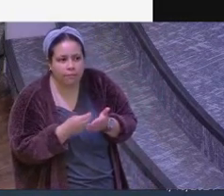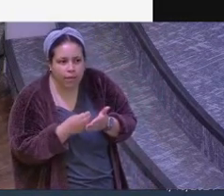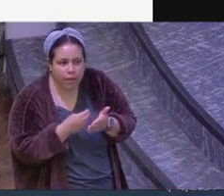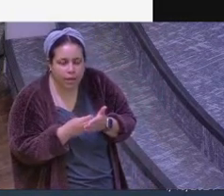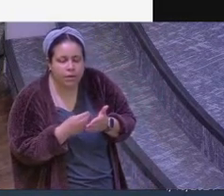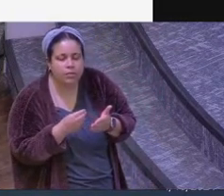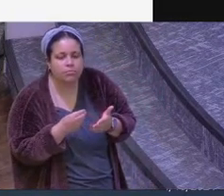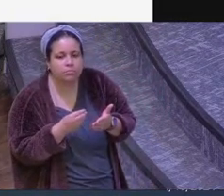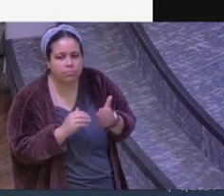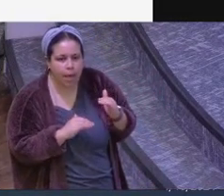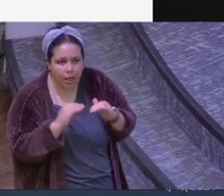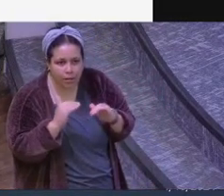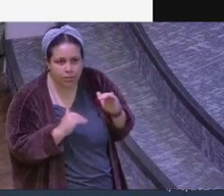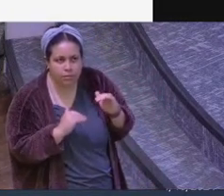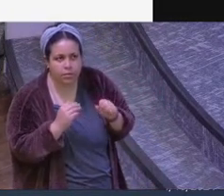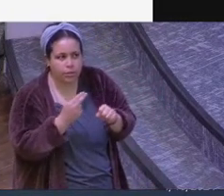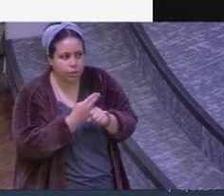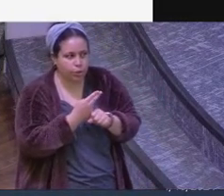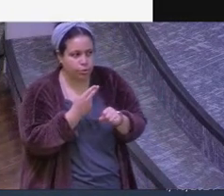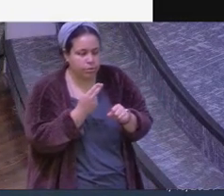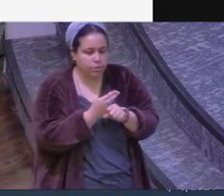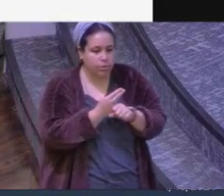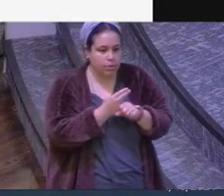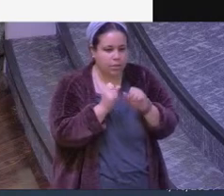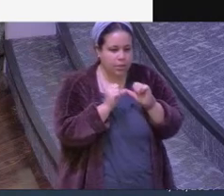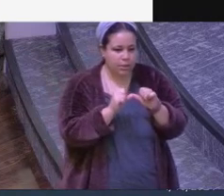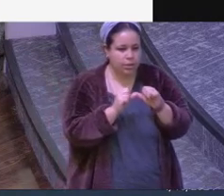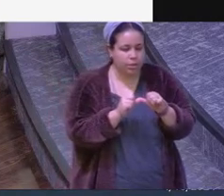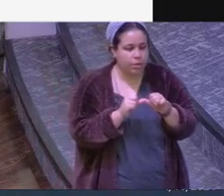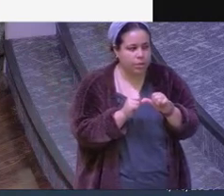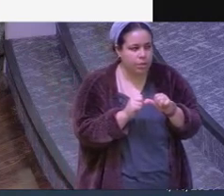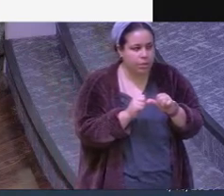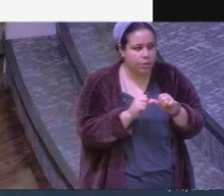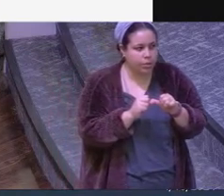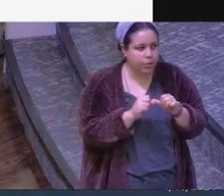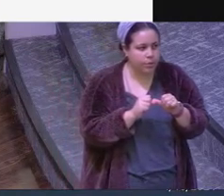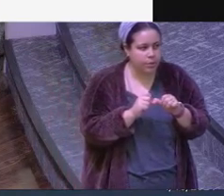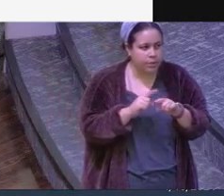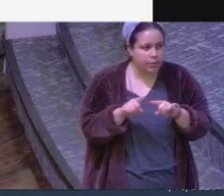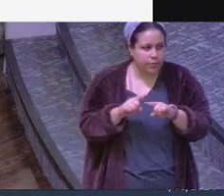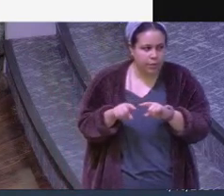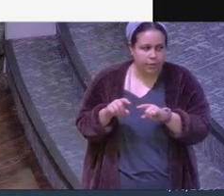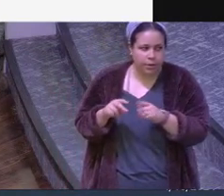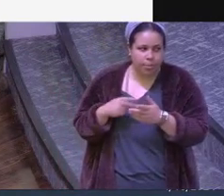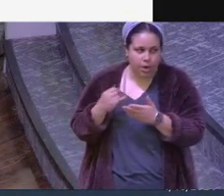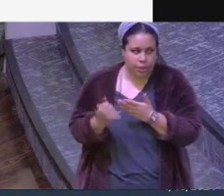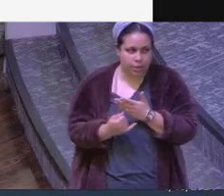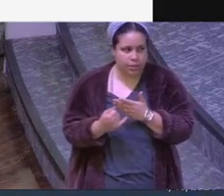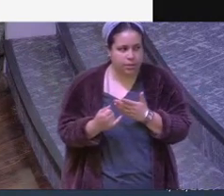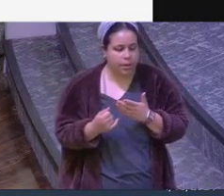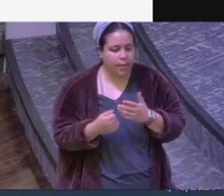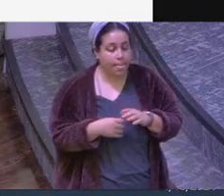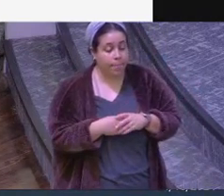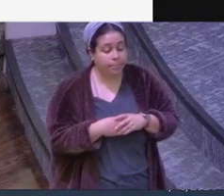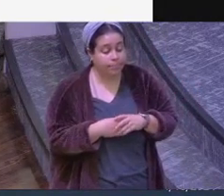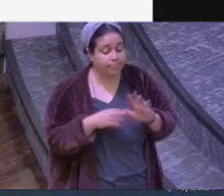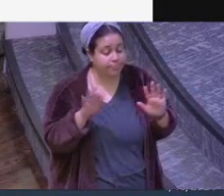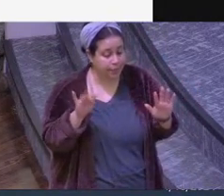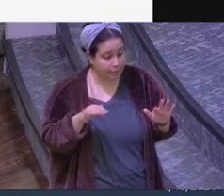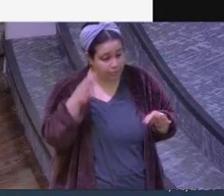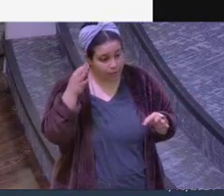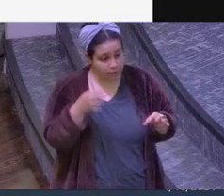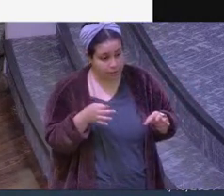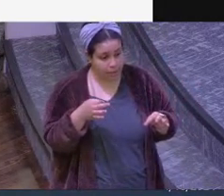that we can take to use some of that fund balance to continue some initiatives in the district. If we stay with the budget as is, we'd be at